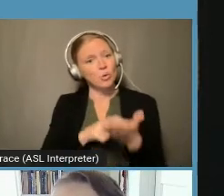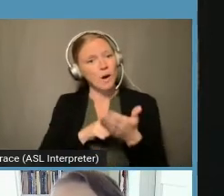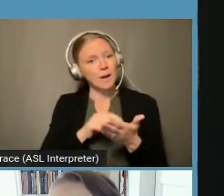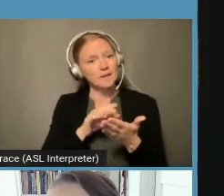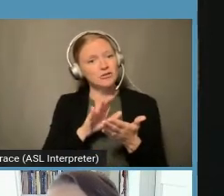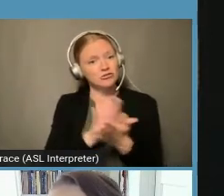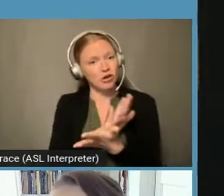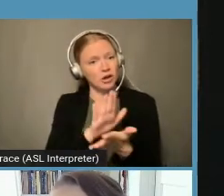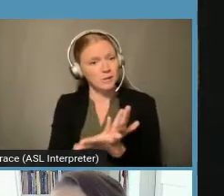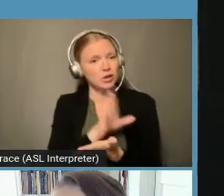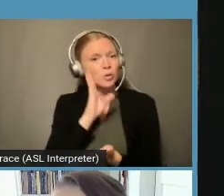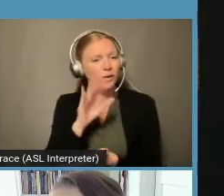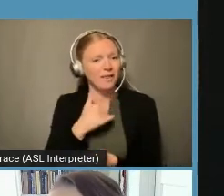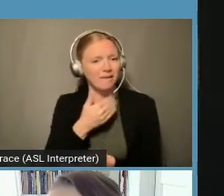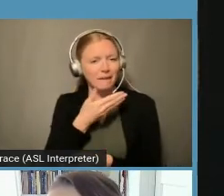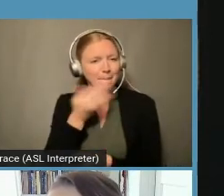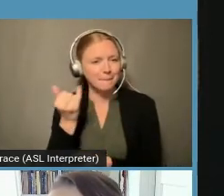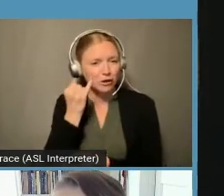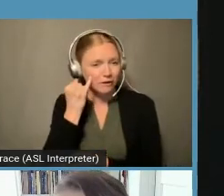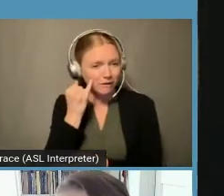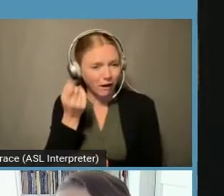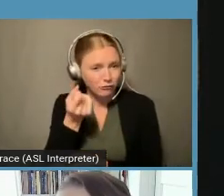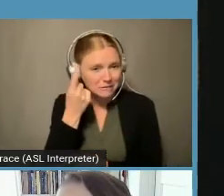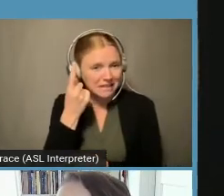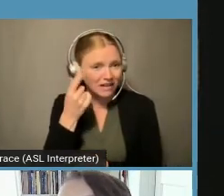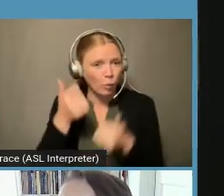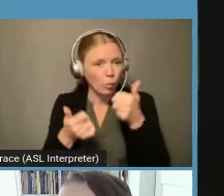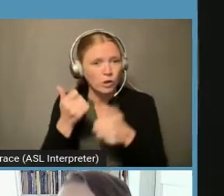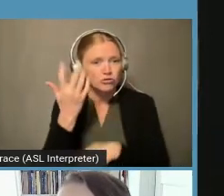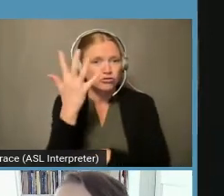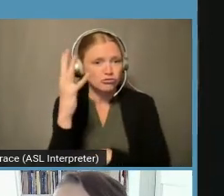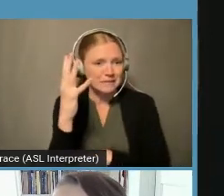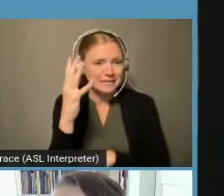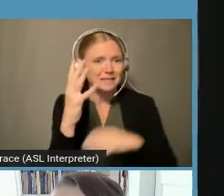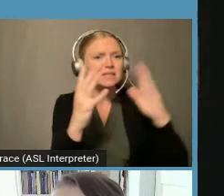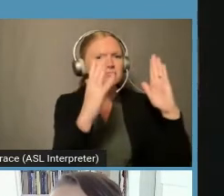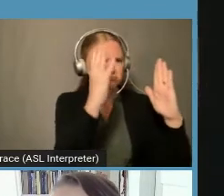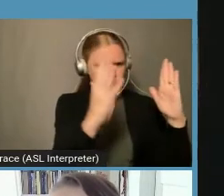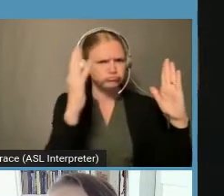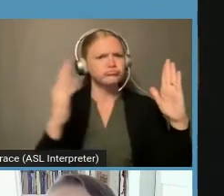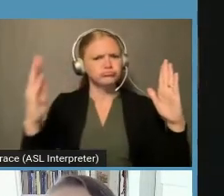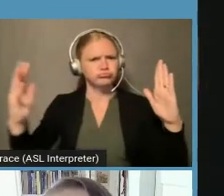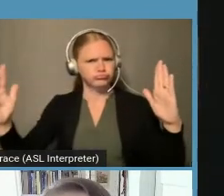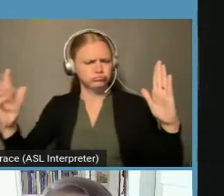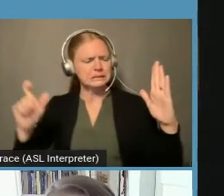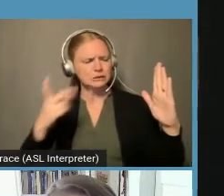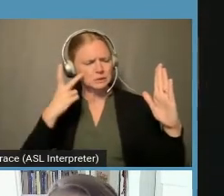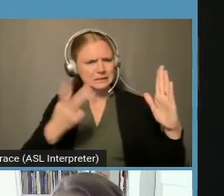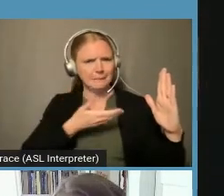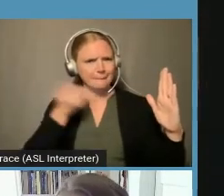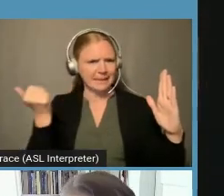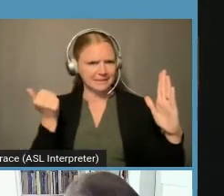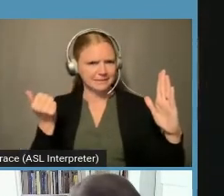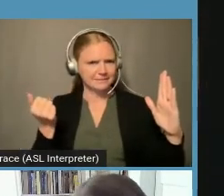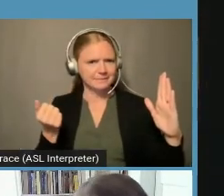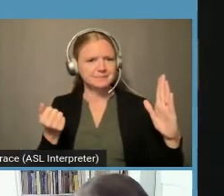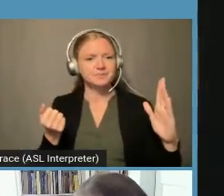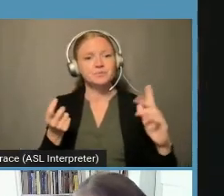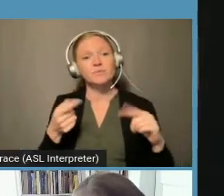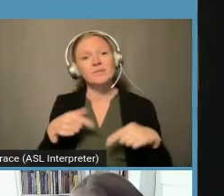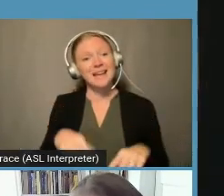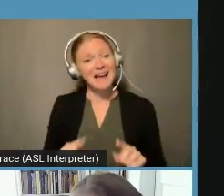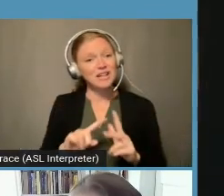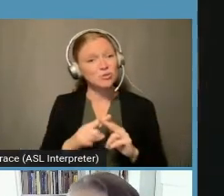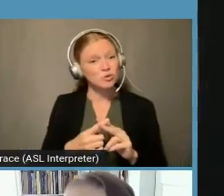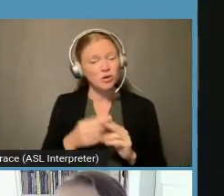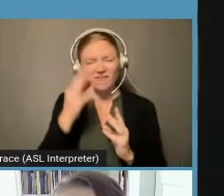better understanding of what trees you need to be able to see better. And as you start thinking